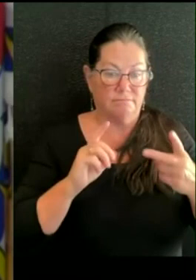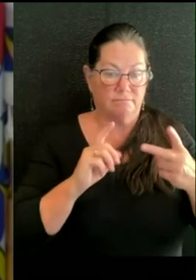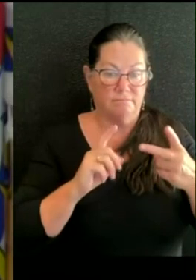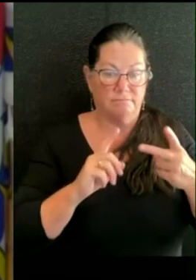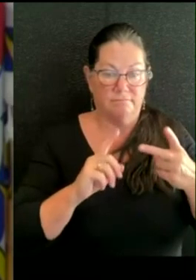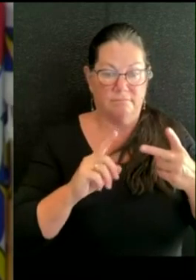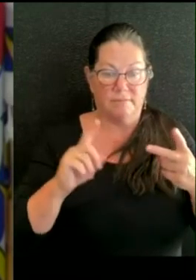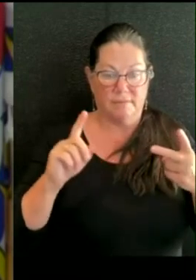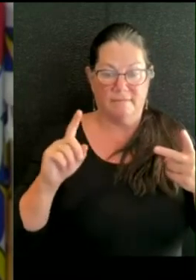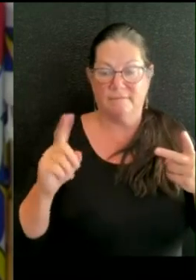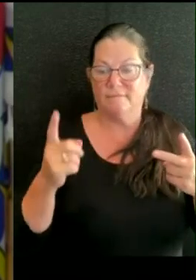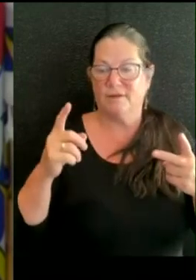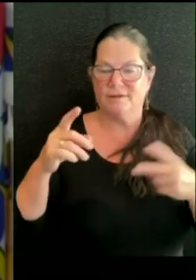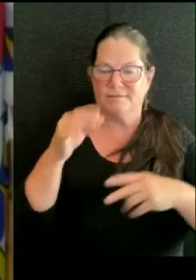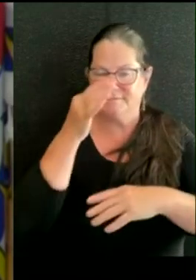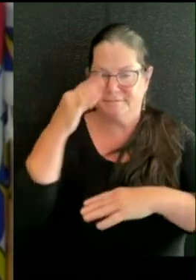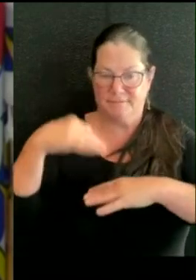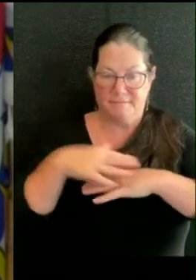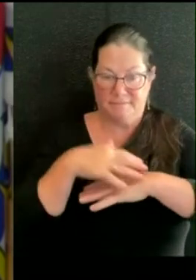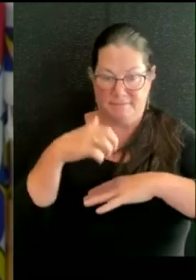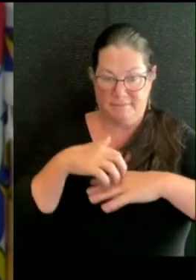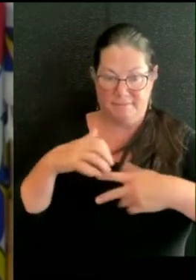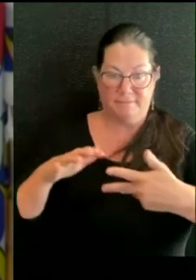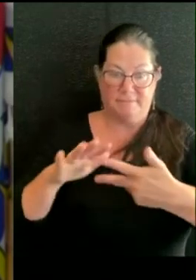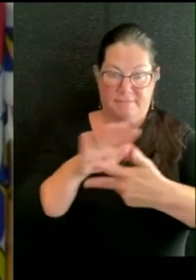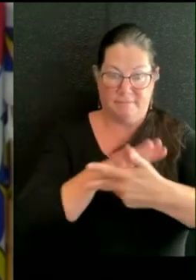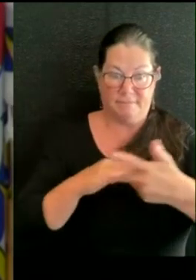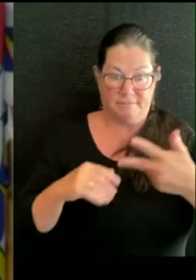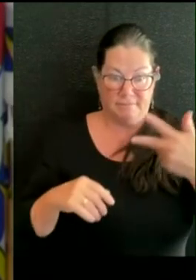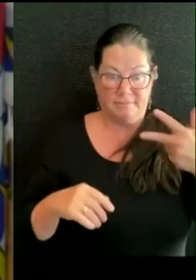If you are in those areas, please do not use the tool.